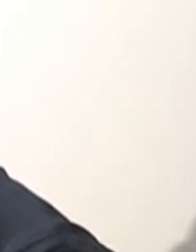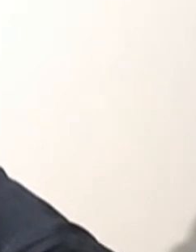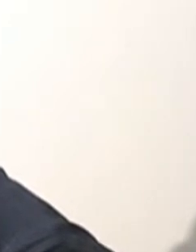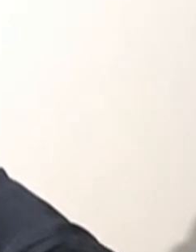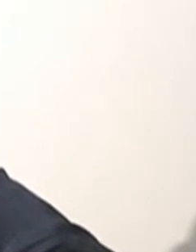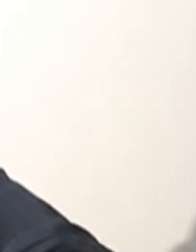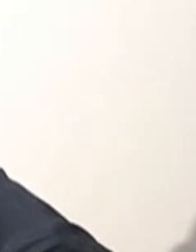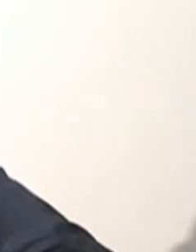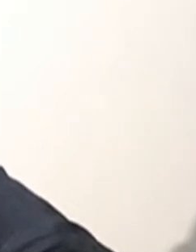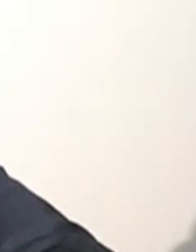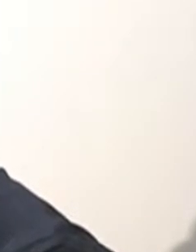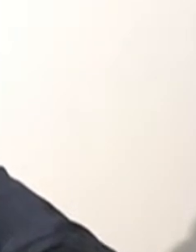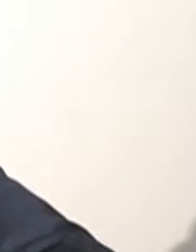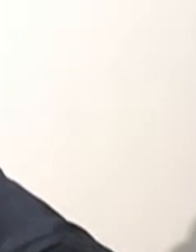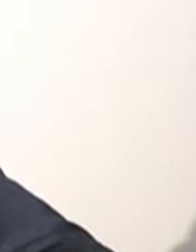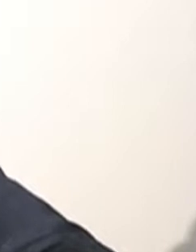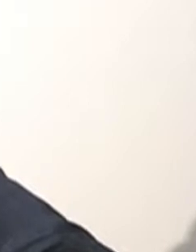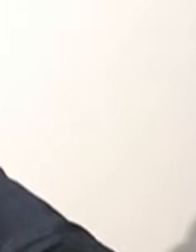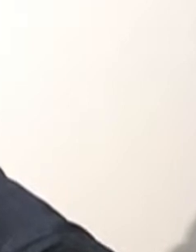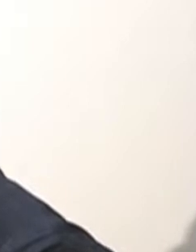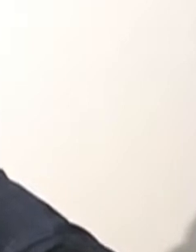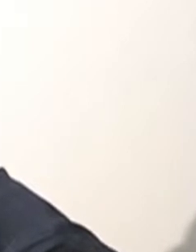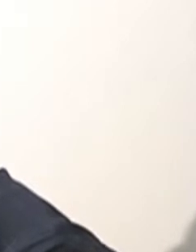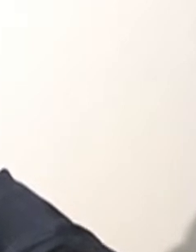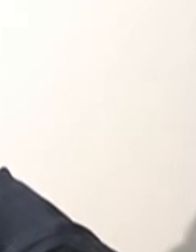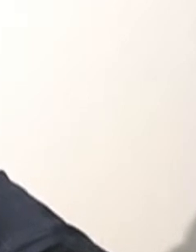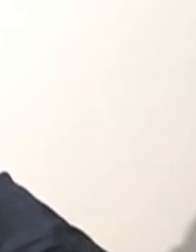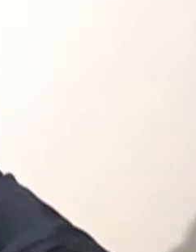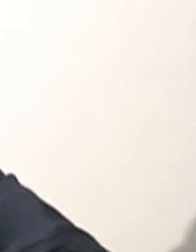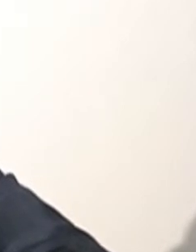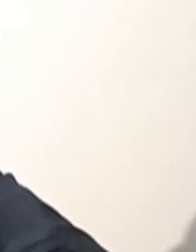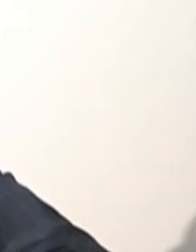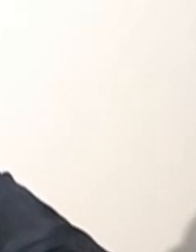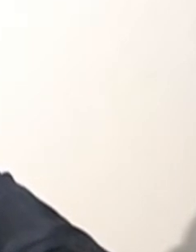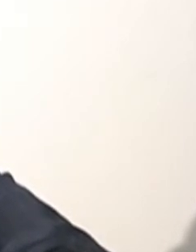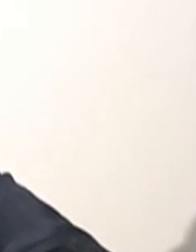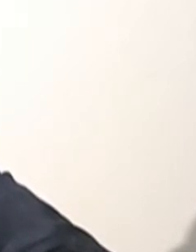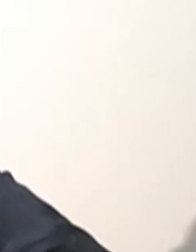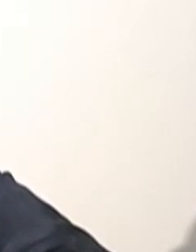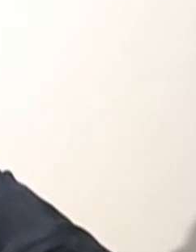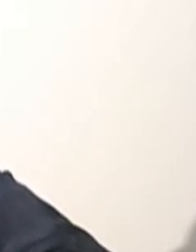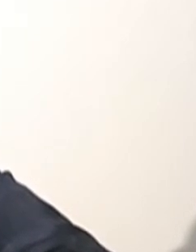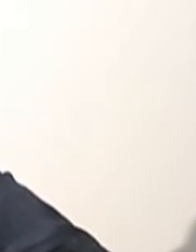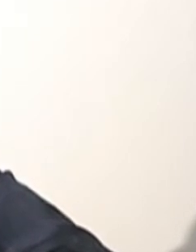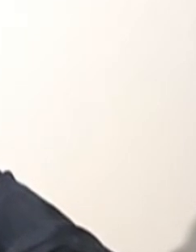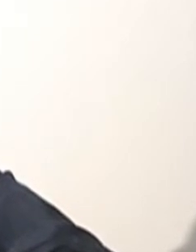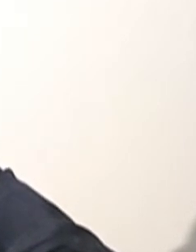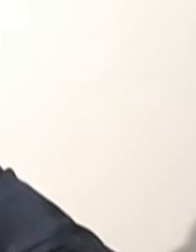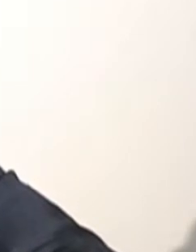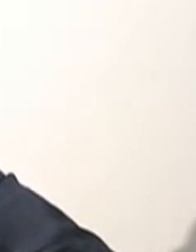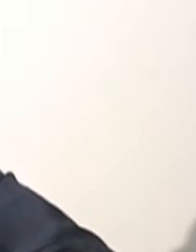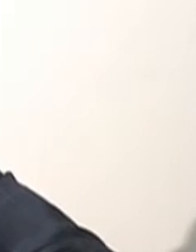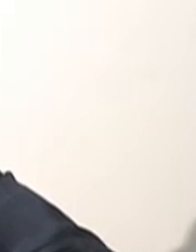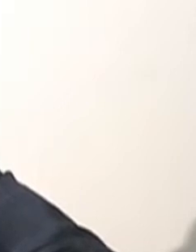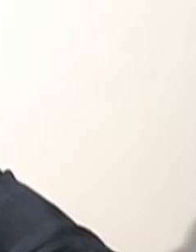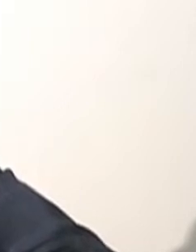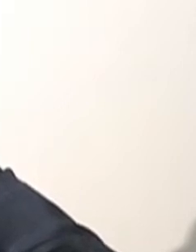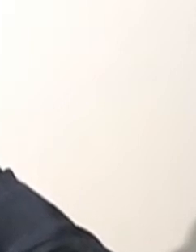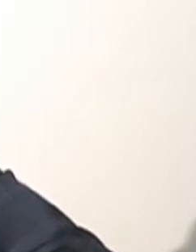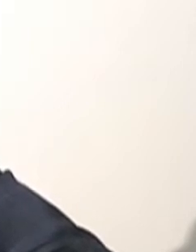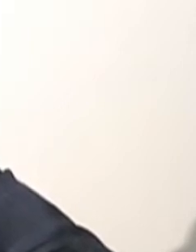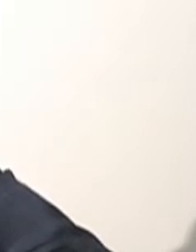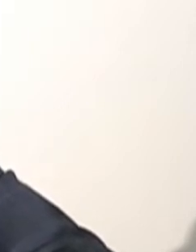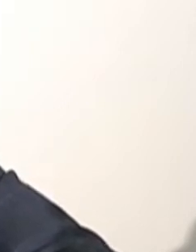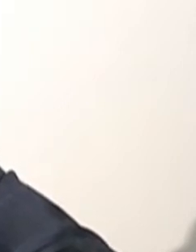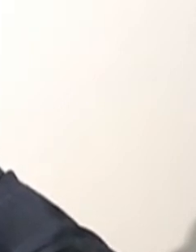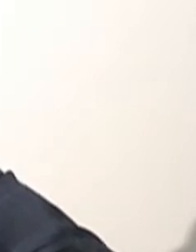of us take it, we are almost certain that we can reclaim a lot of the kind of life we are all missing. We're all